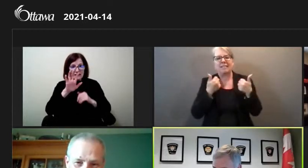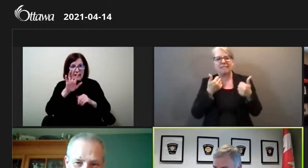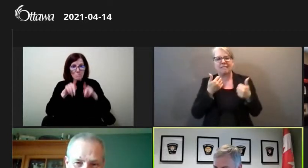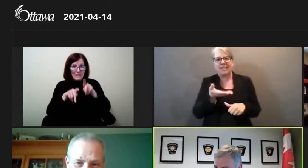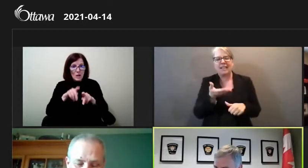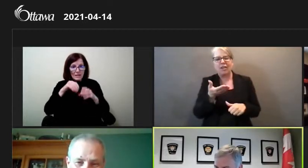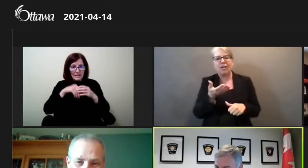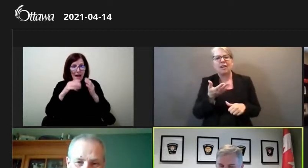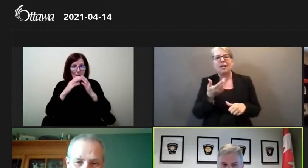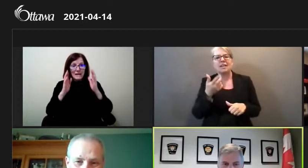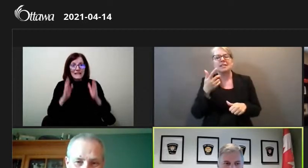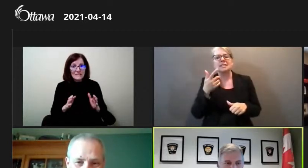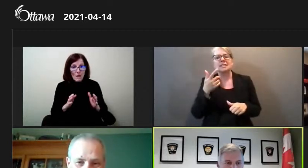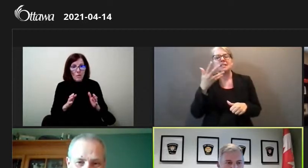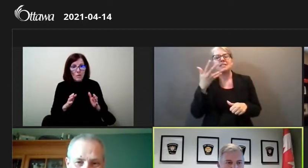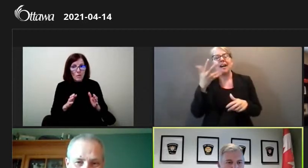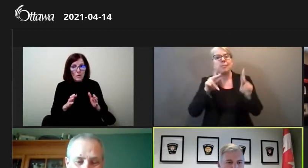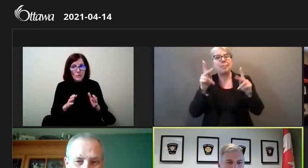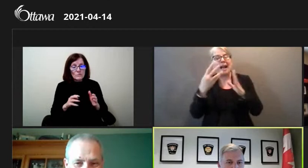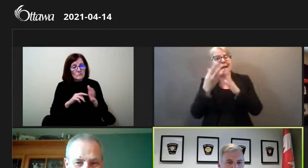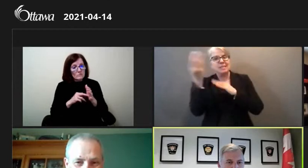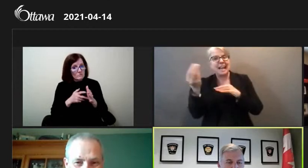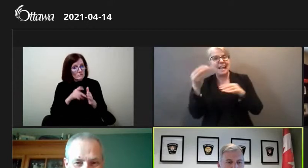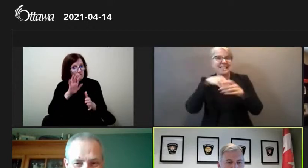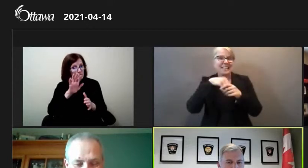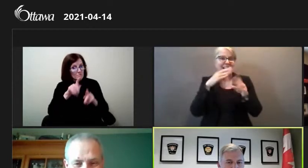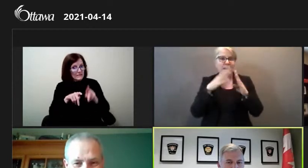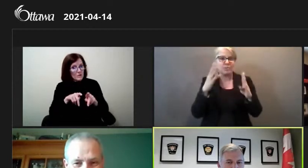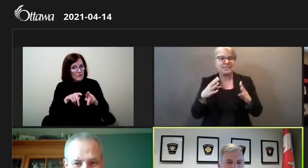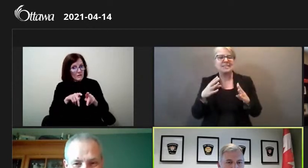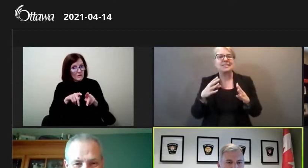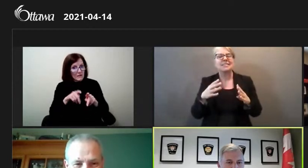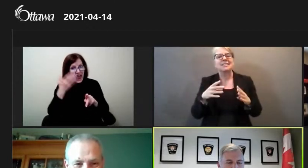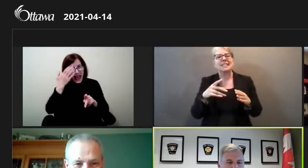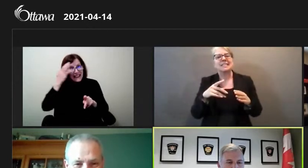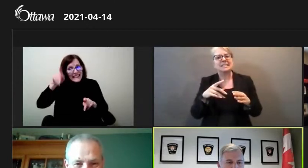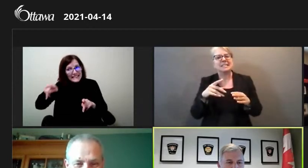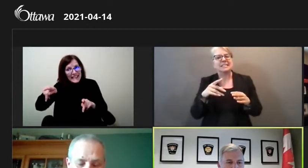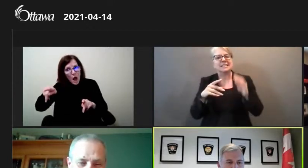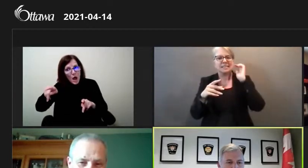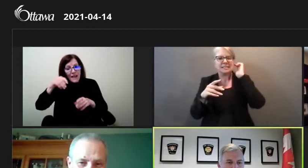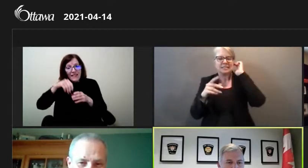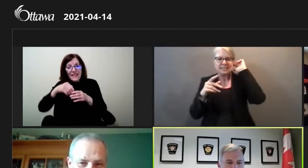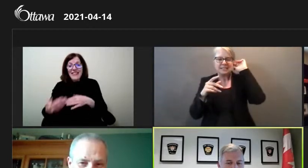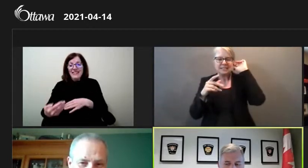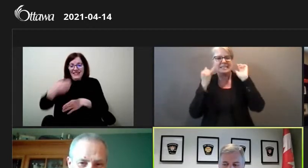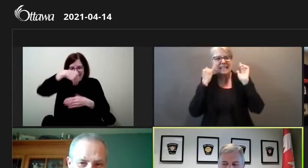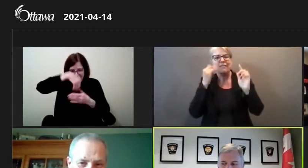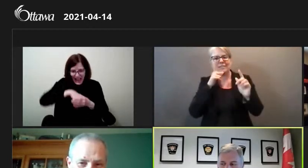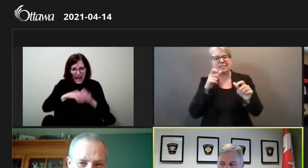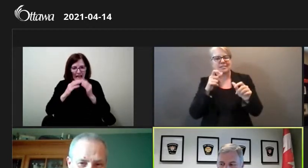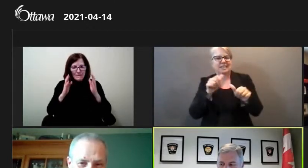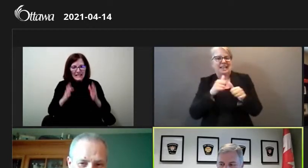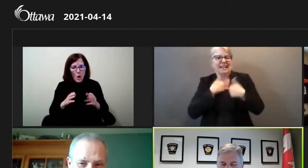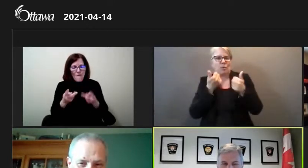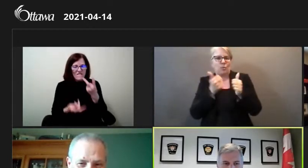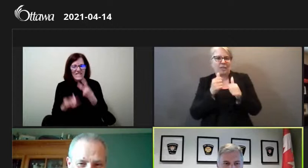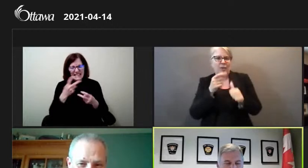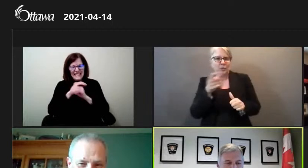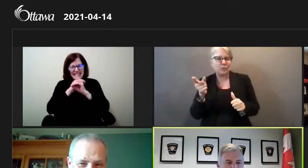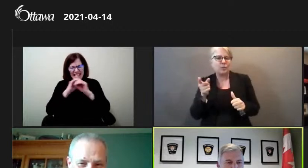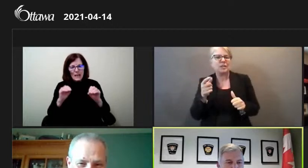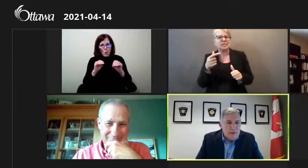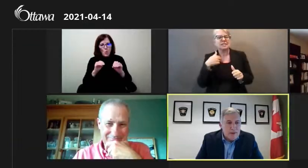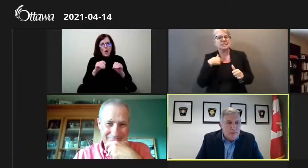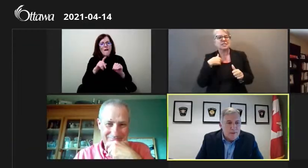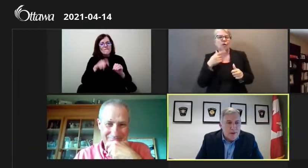five people outdoors, so inside the household. So if it's your household, so I'll defer and try to pass